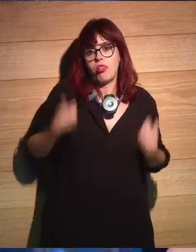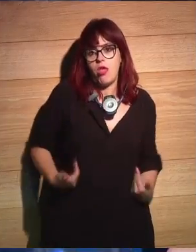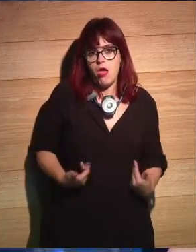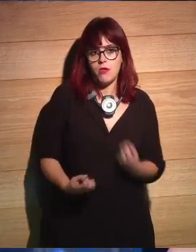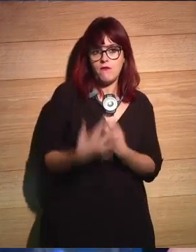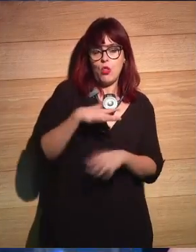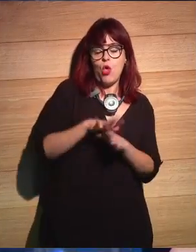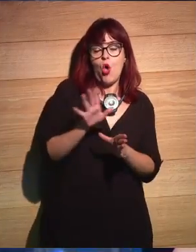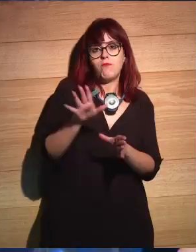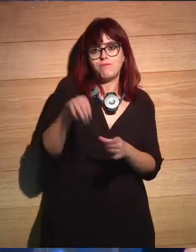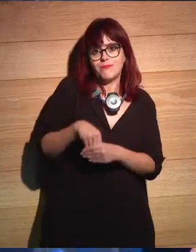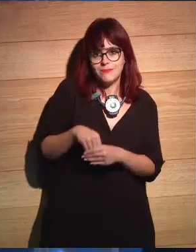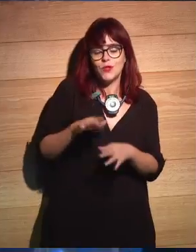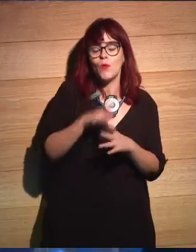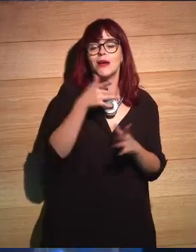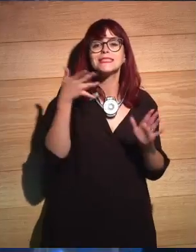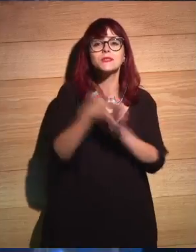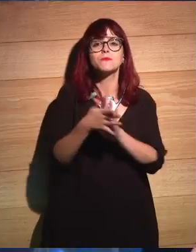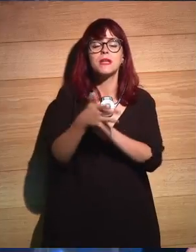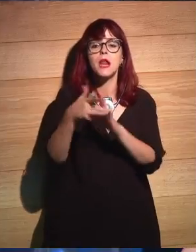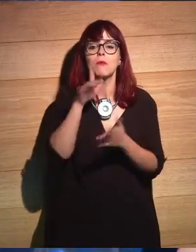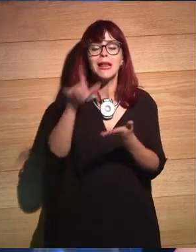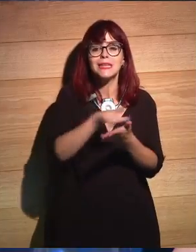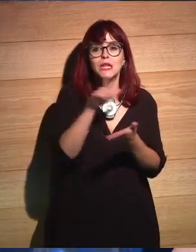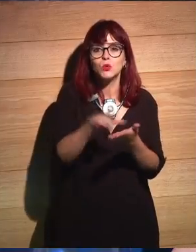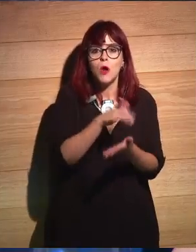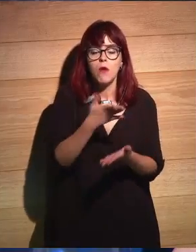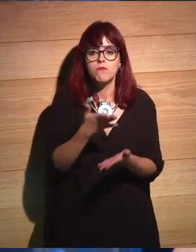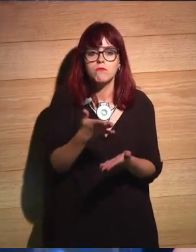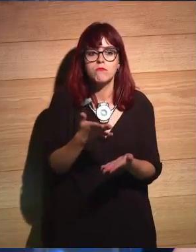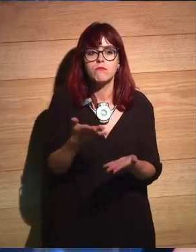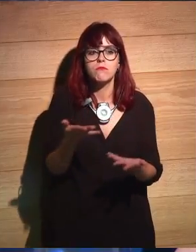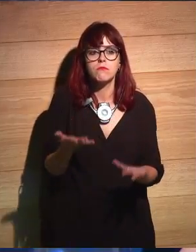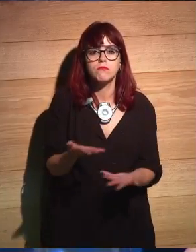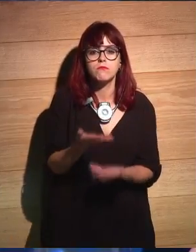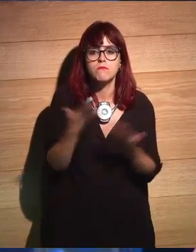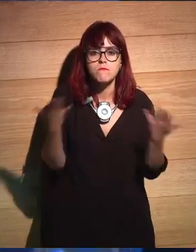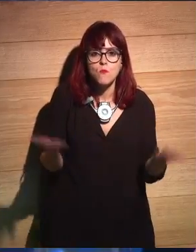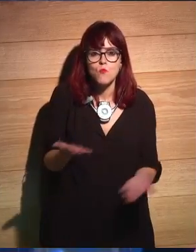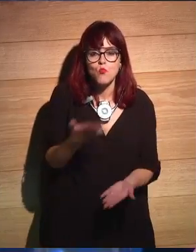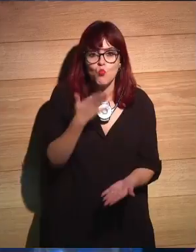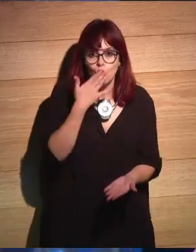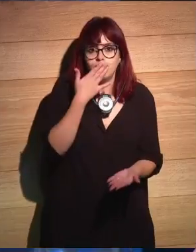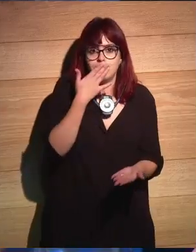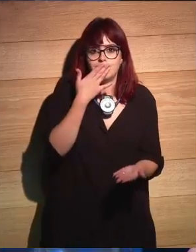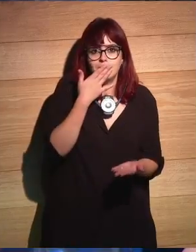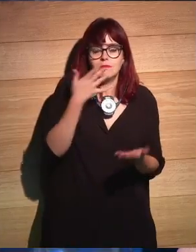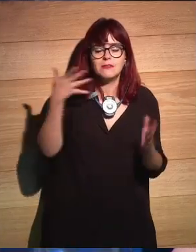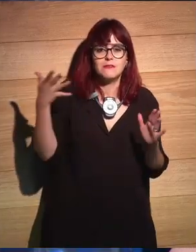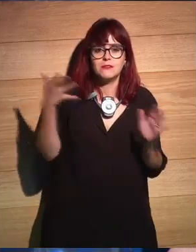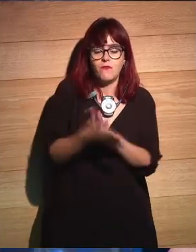society not talking about it and not expressing it in their literature, would